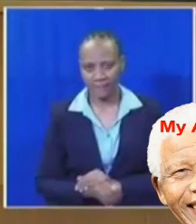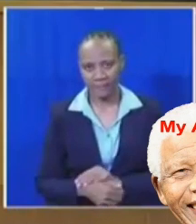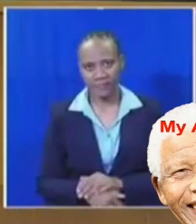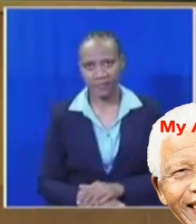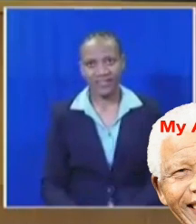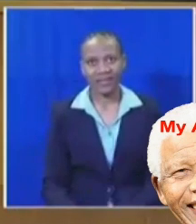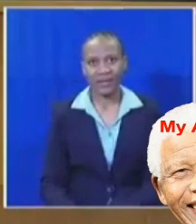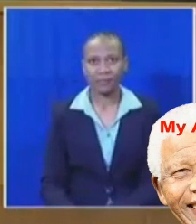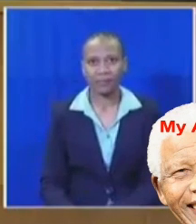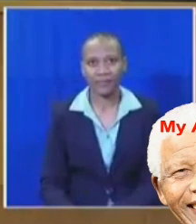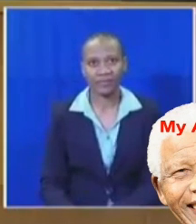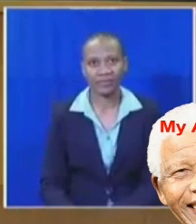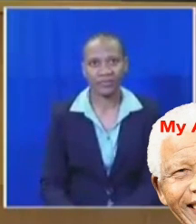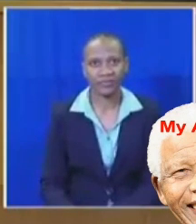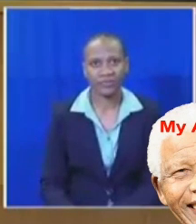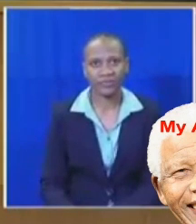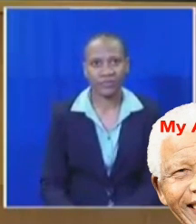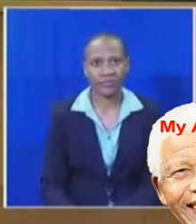Honorable Van Damme.